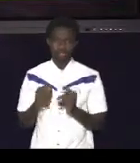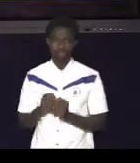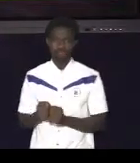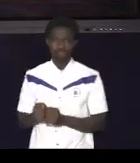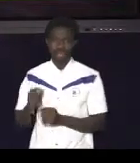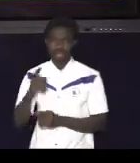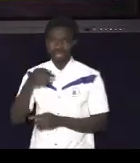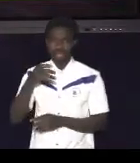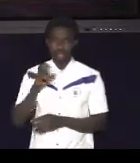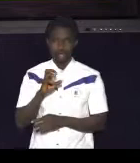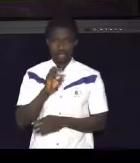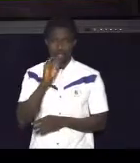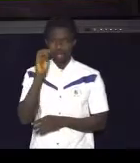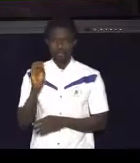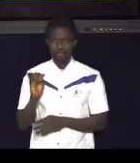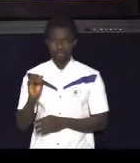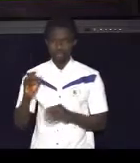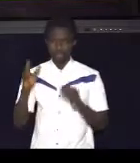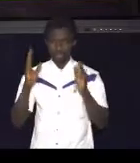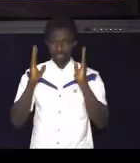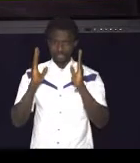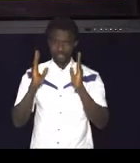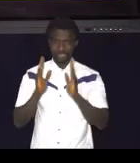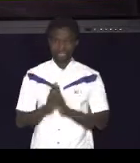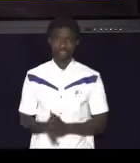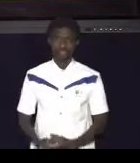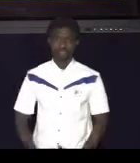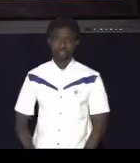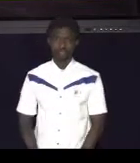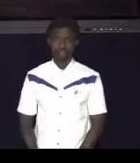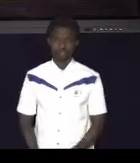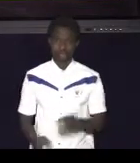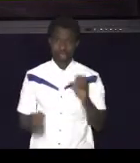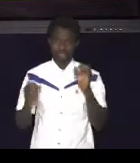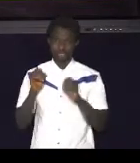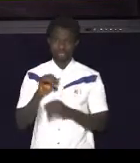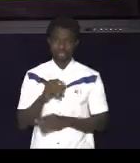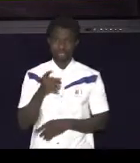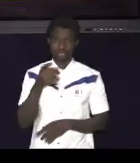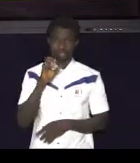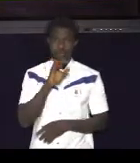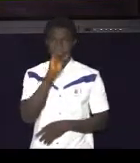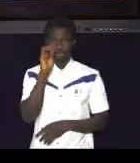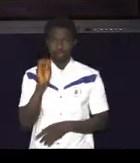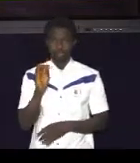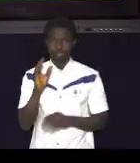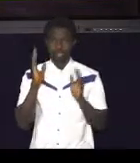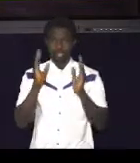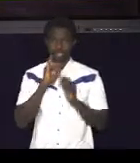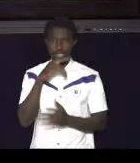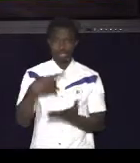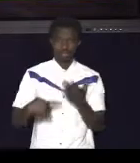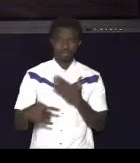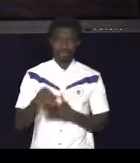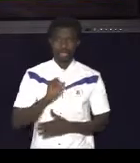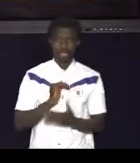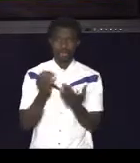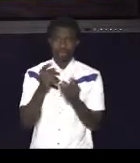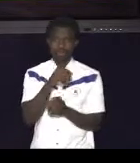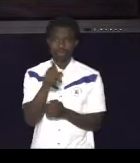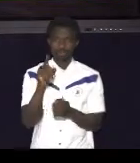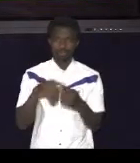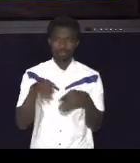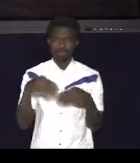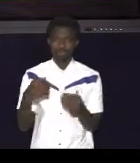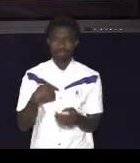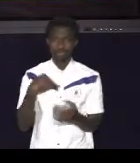here together. 100% attention. Excellent. 100% attention is what I want you to give